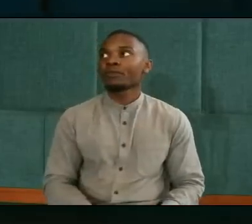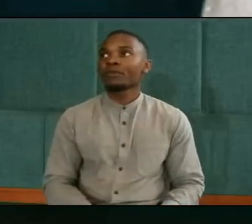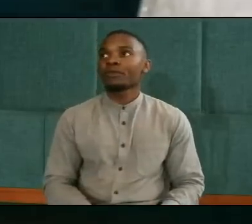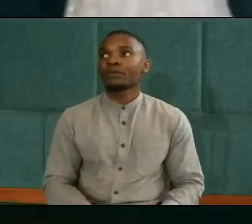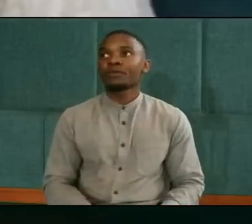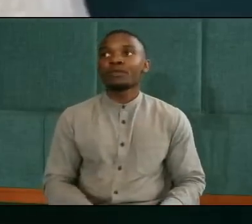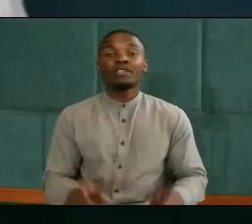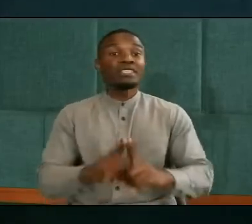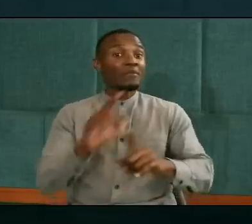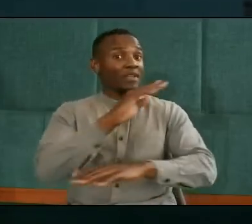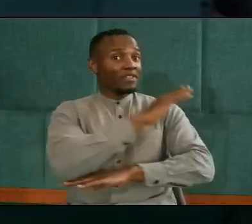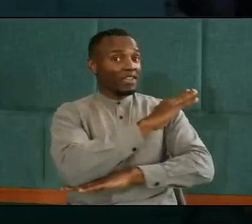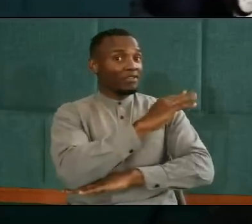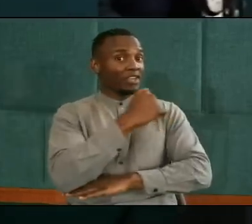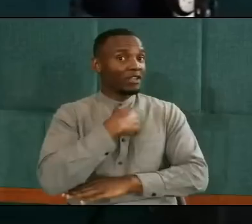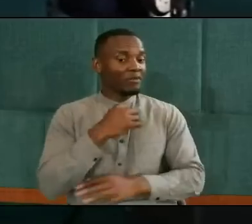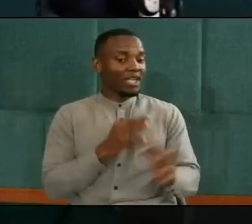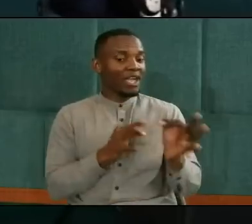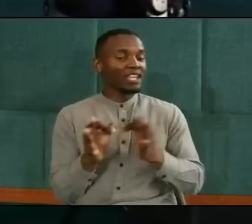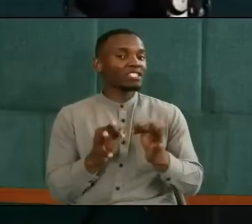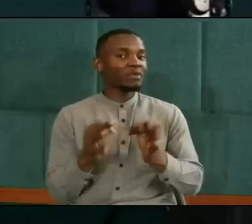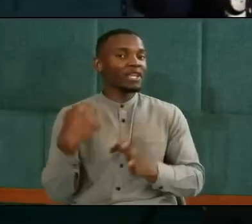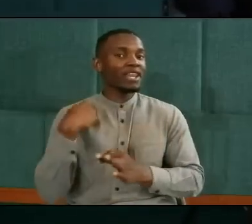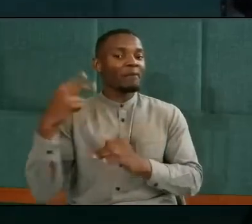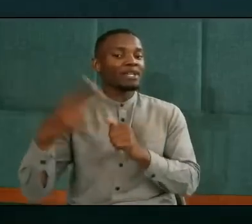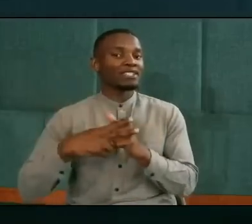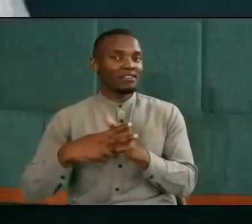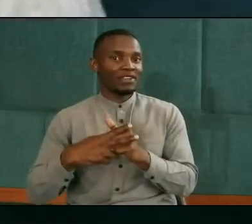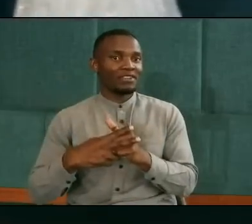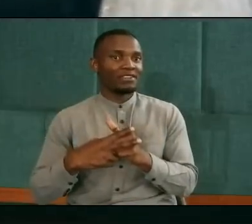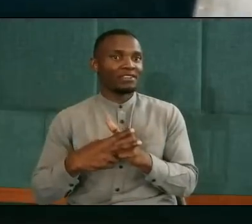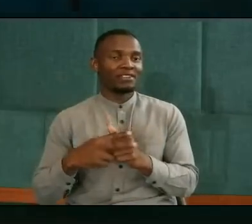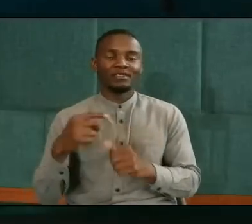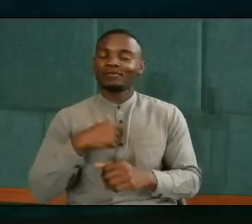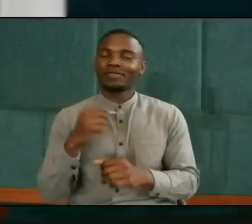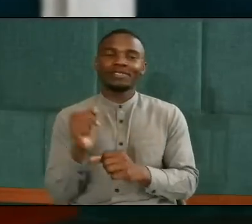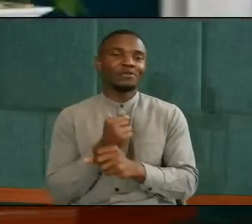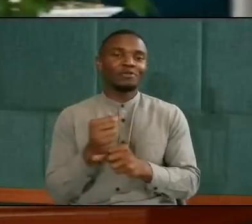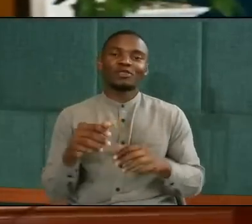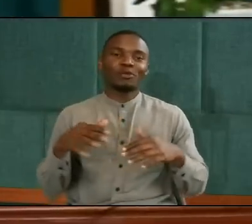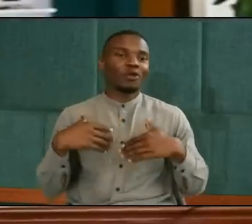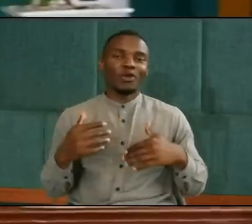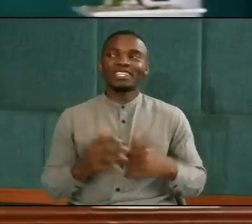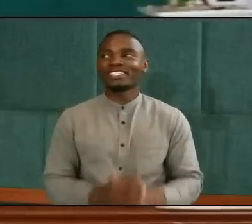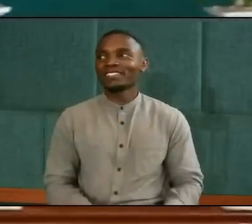This evening when I come, I'll crack number 7 for you. Ooh, that's, I can't wait to reach there.